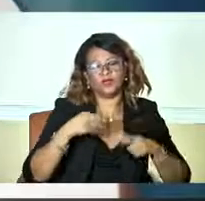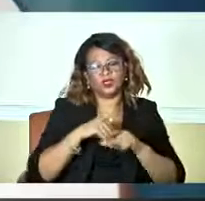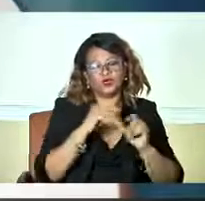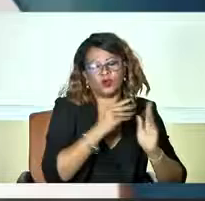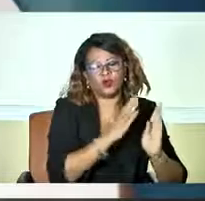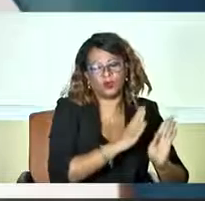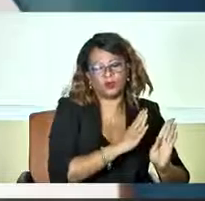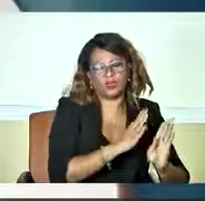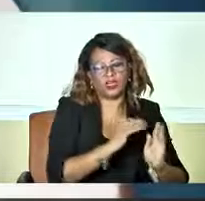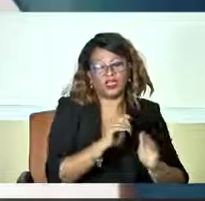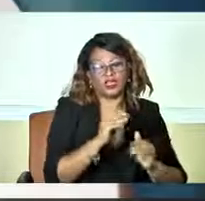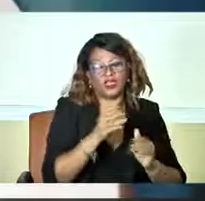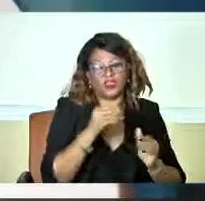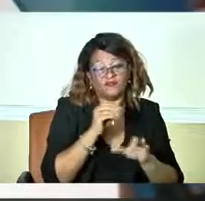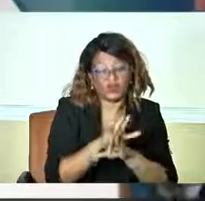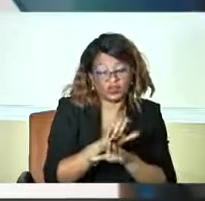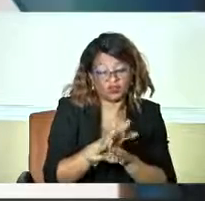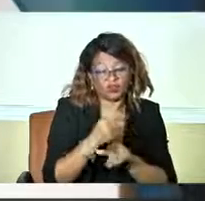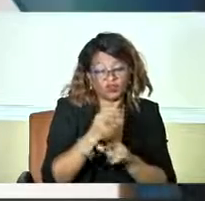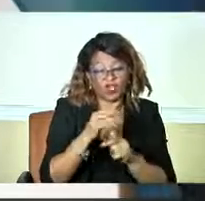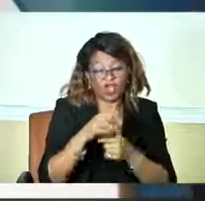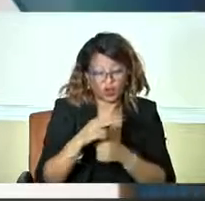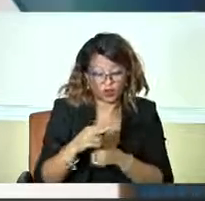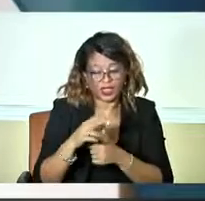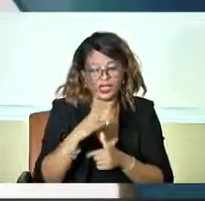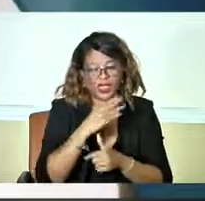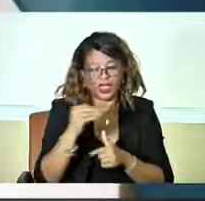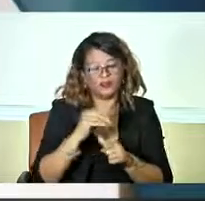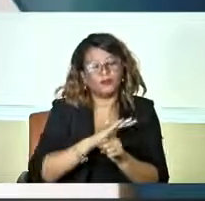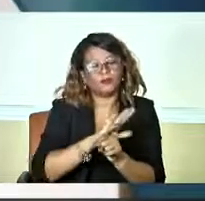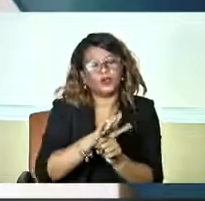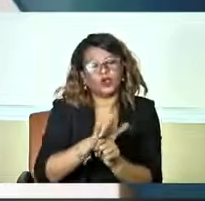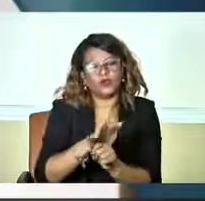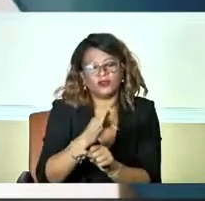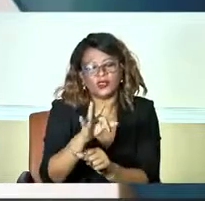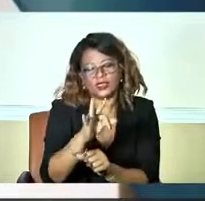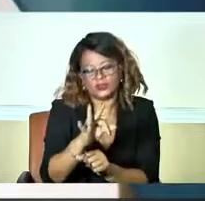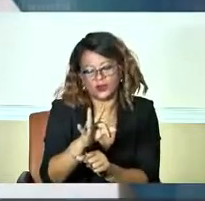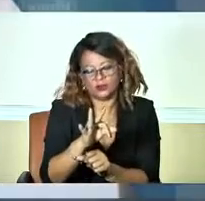by Hurricane Dorian and by the COVID-19 pandemic.